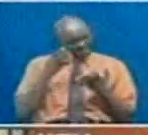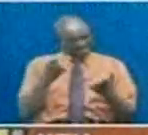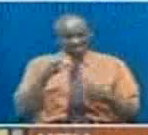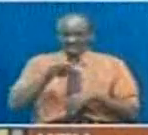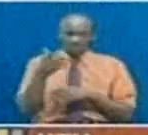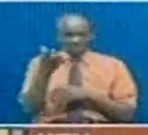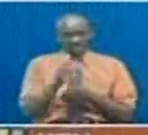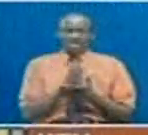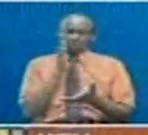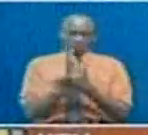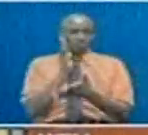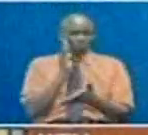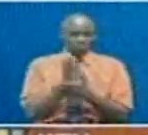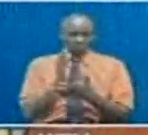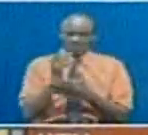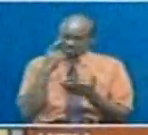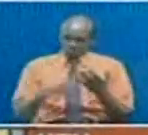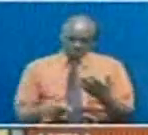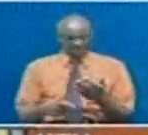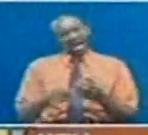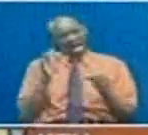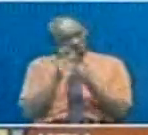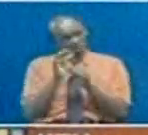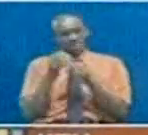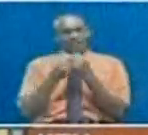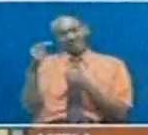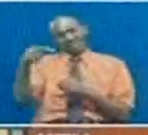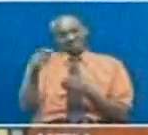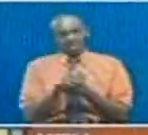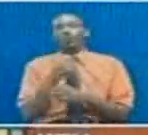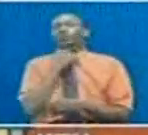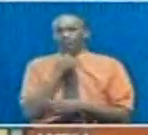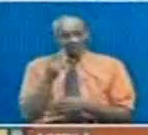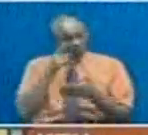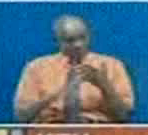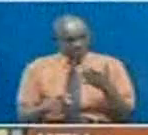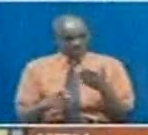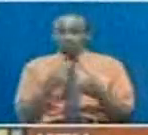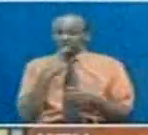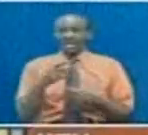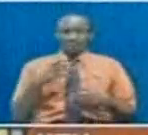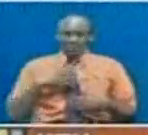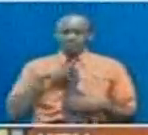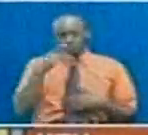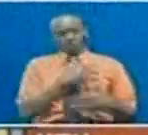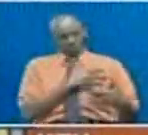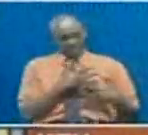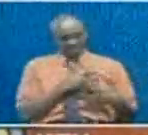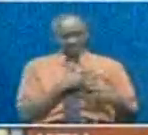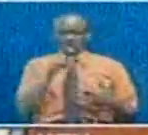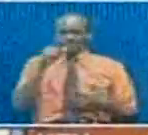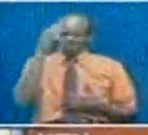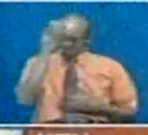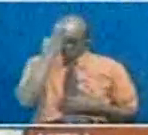are, definitely there is more than meets the eye. And we would like to ask those who are concerned to put